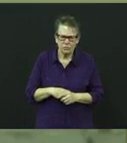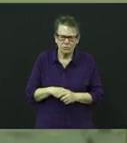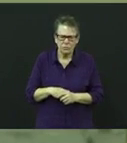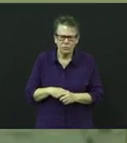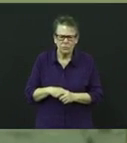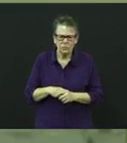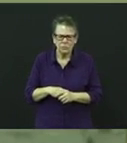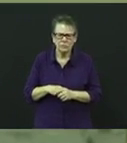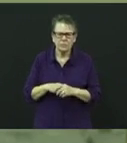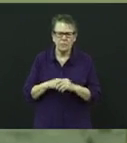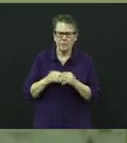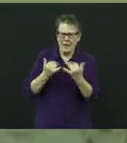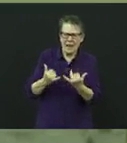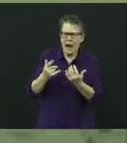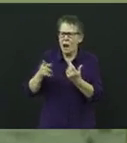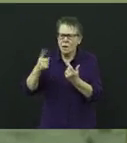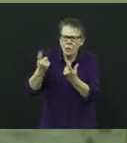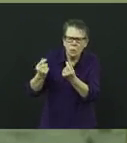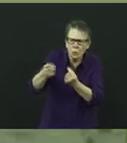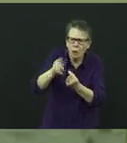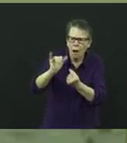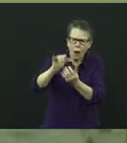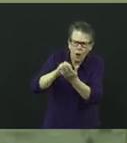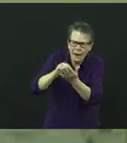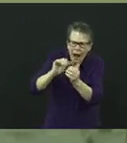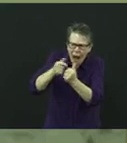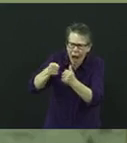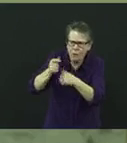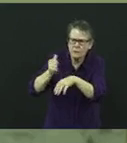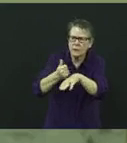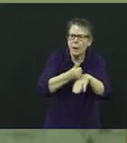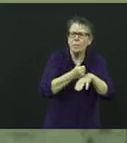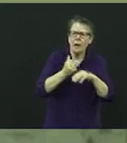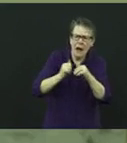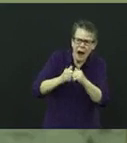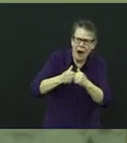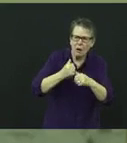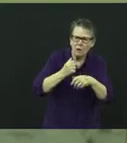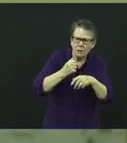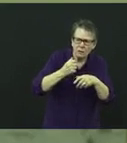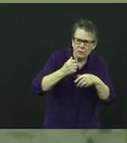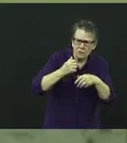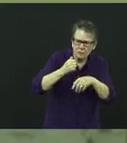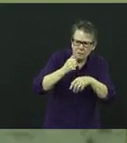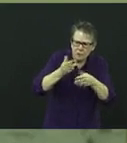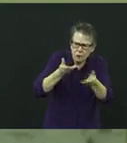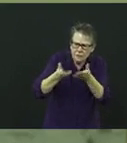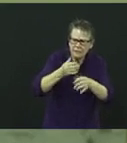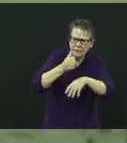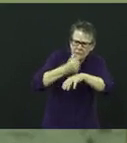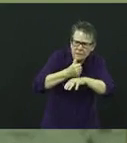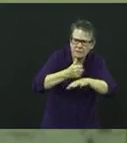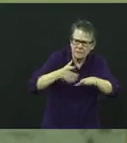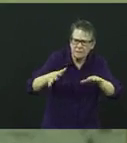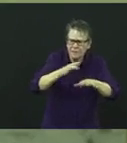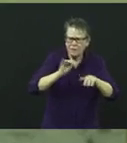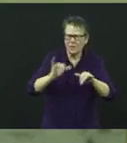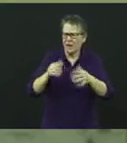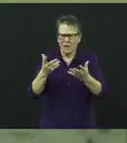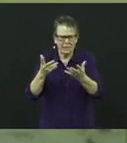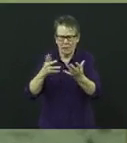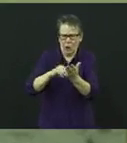to wait and see. We have to see the data coming in. We have to see what's happening with the hospitals. We have to see whether they're getting overwhelmed or